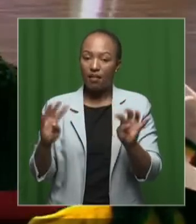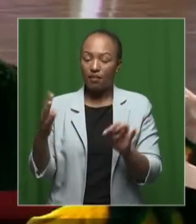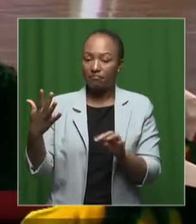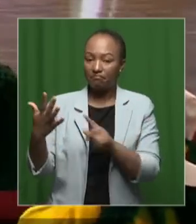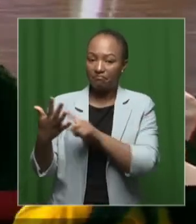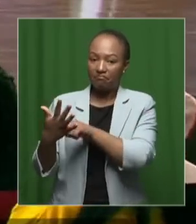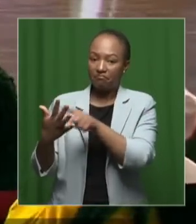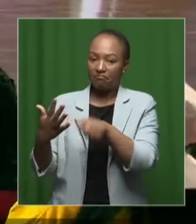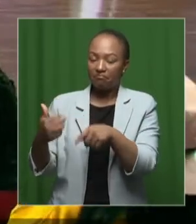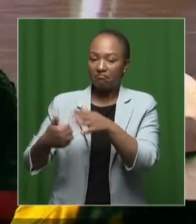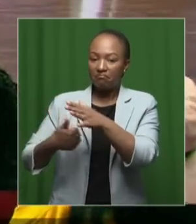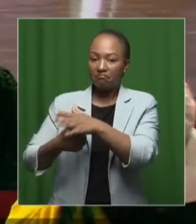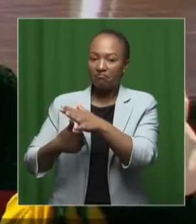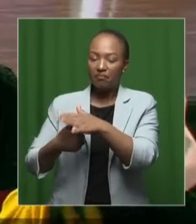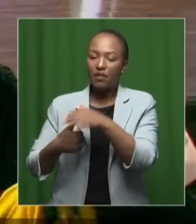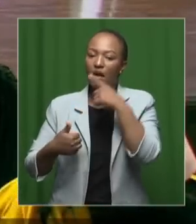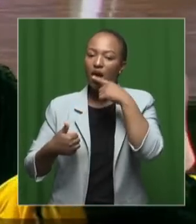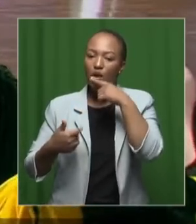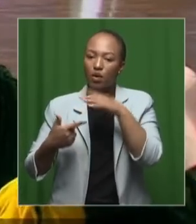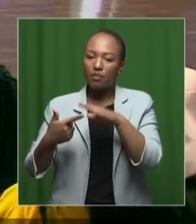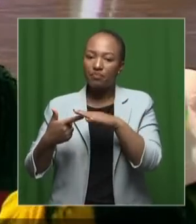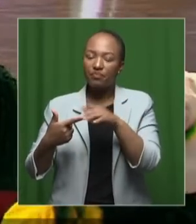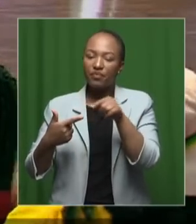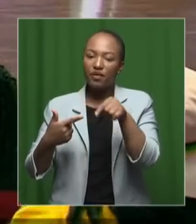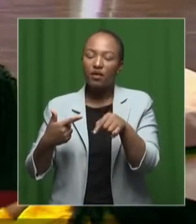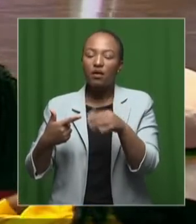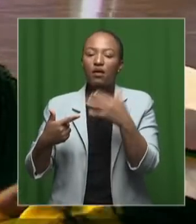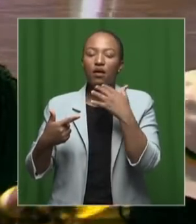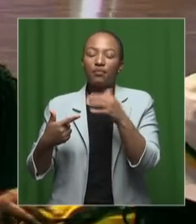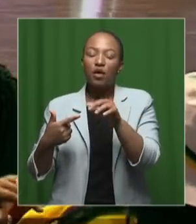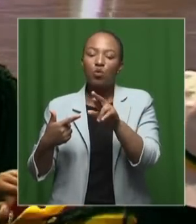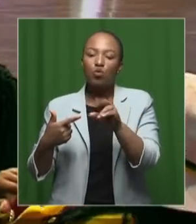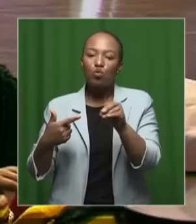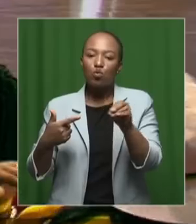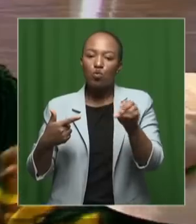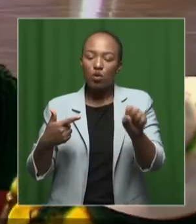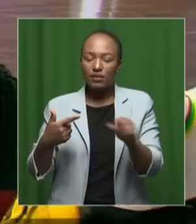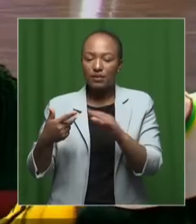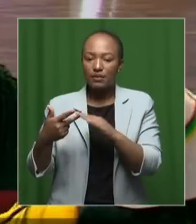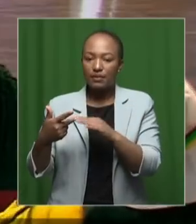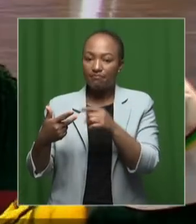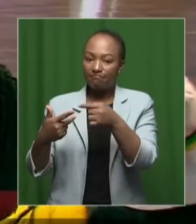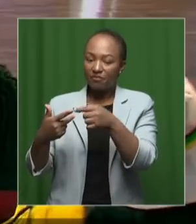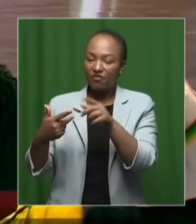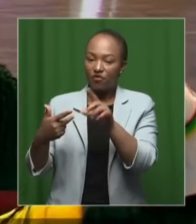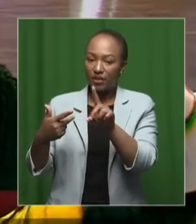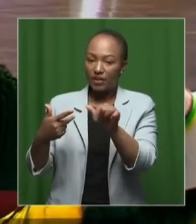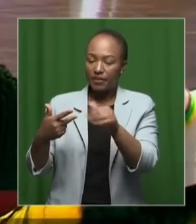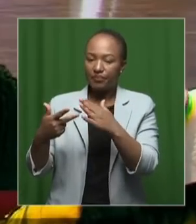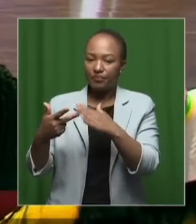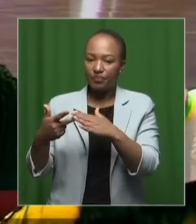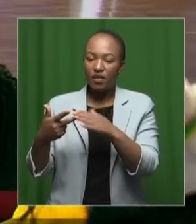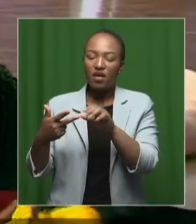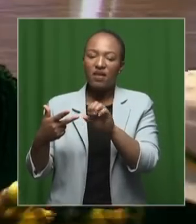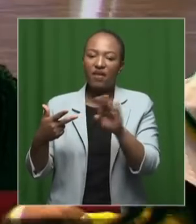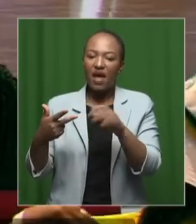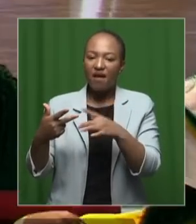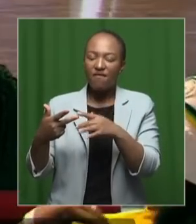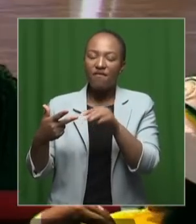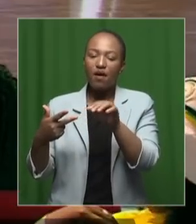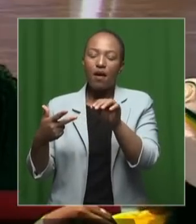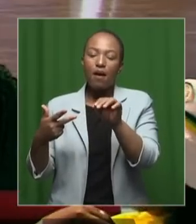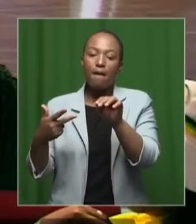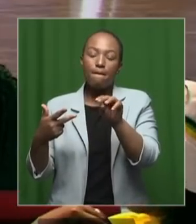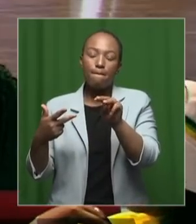African National Congress, from the Democratic Alliance, Mr. Adrian Roos, Mzwanele Manyi representing the Economic Freedom Fighters, Patriotic